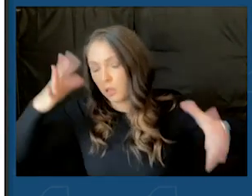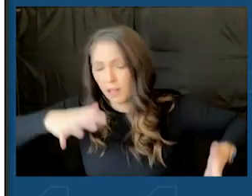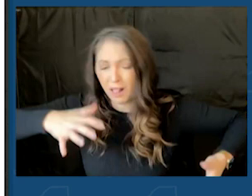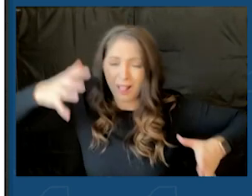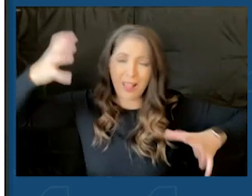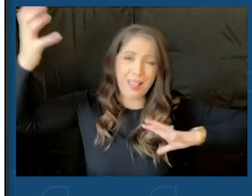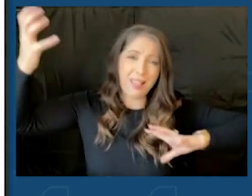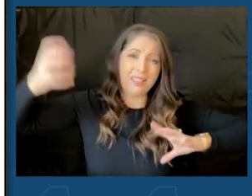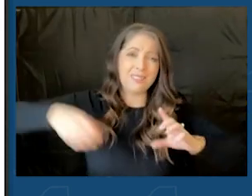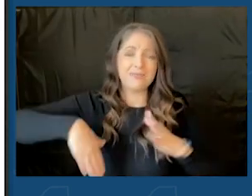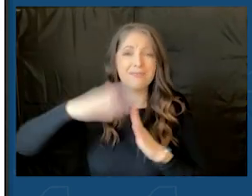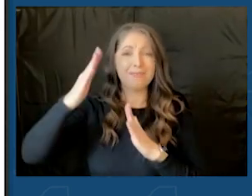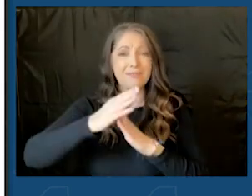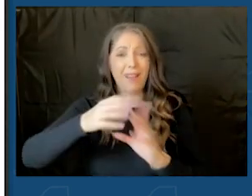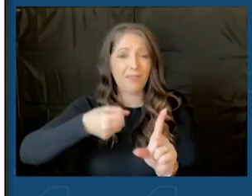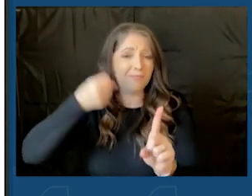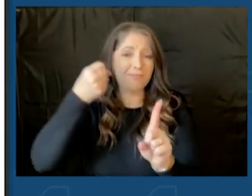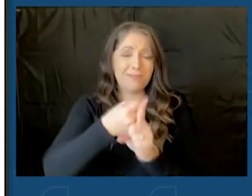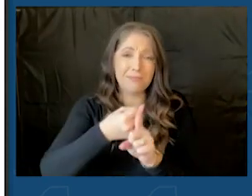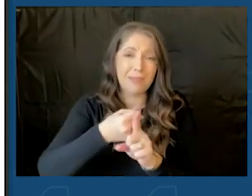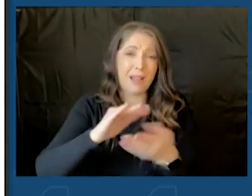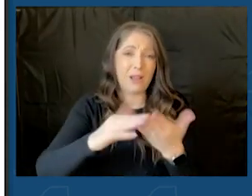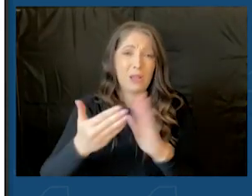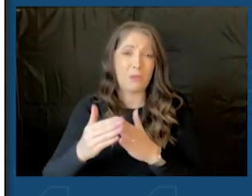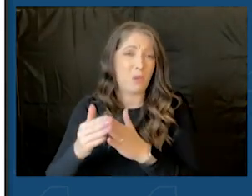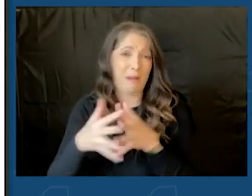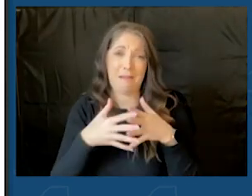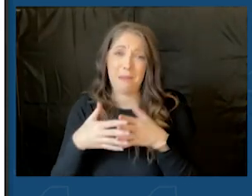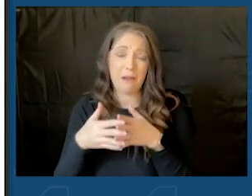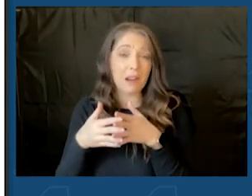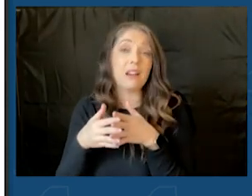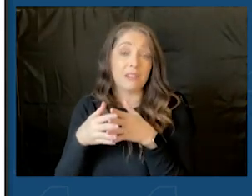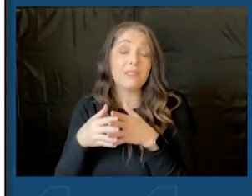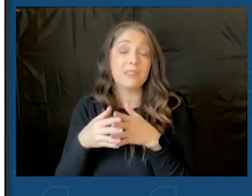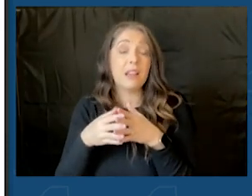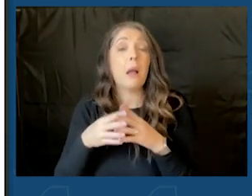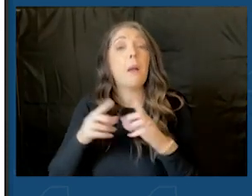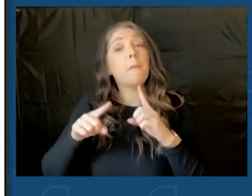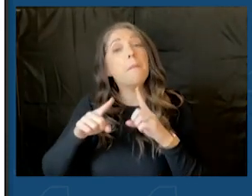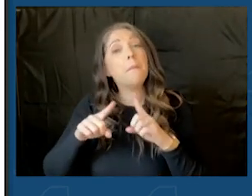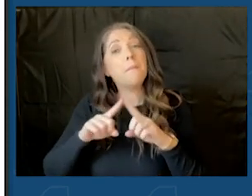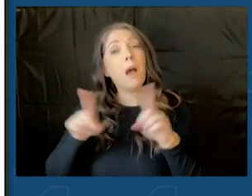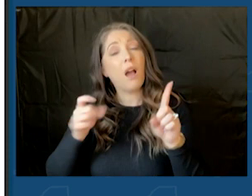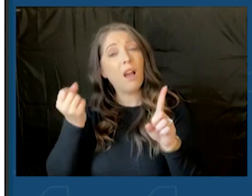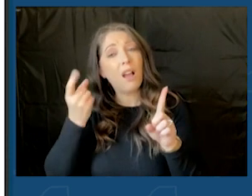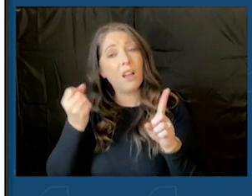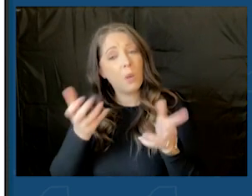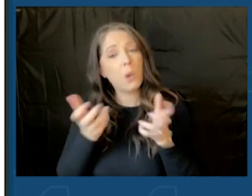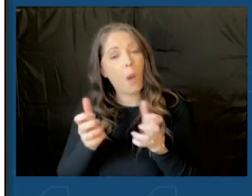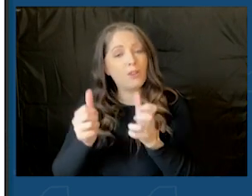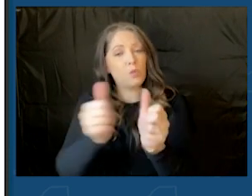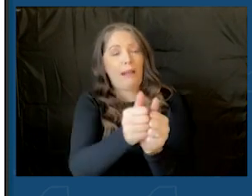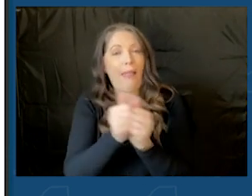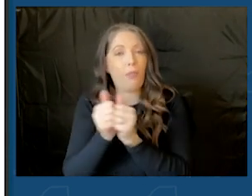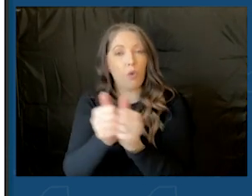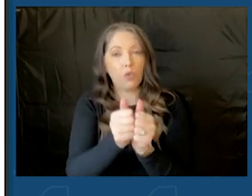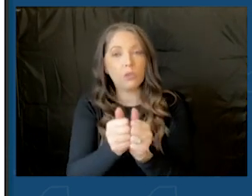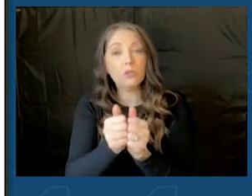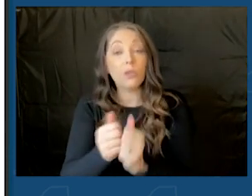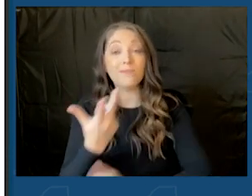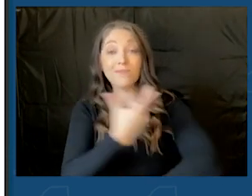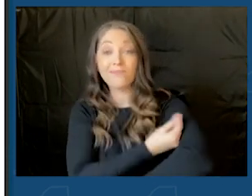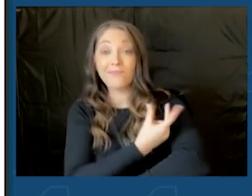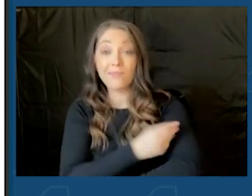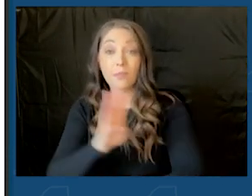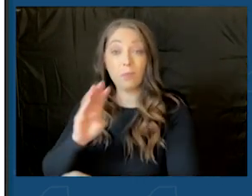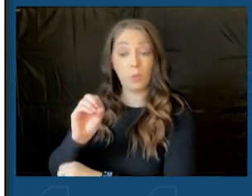community in America, almost the world at the time. But we also want to make sure we get through this together. So again, getting vaccinated boosts is our best shot, but